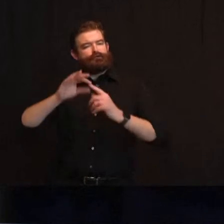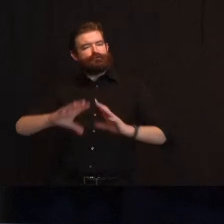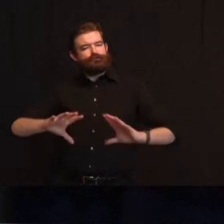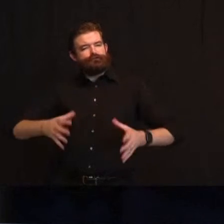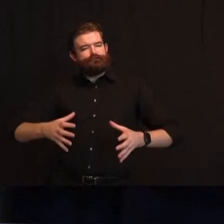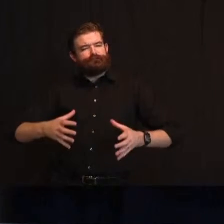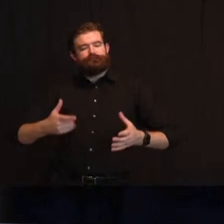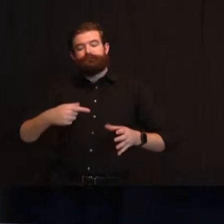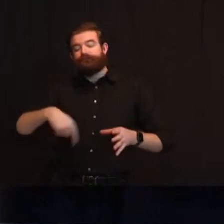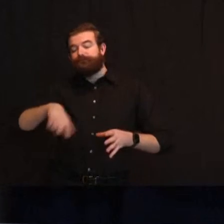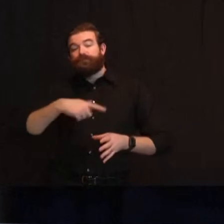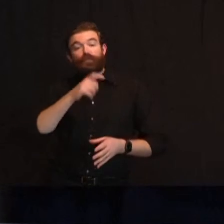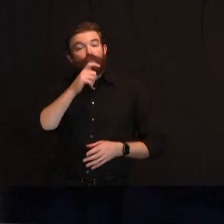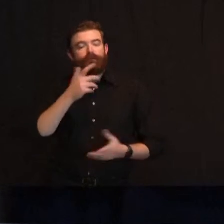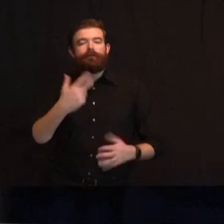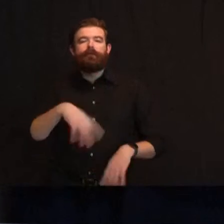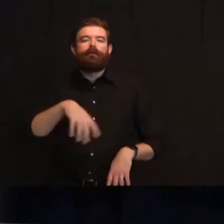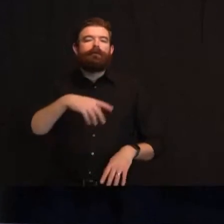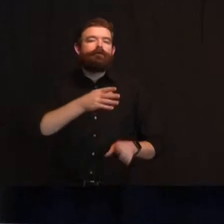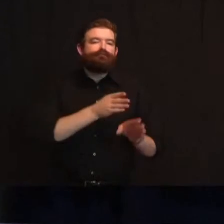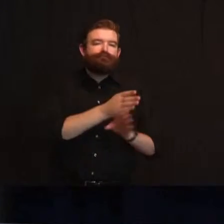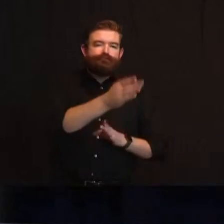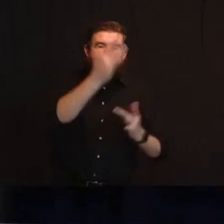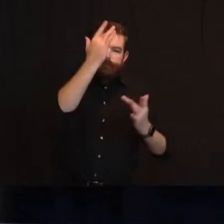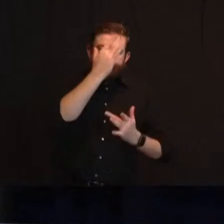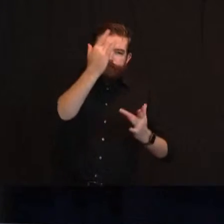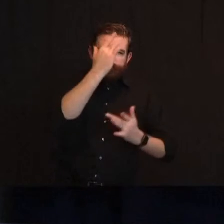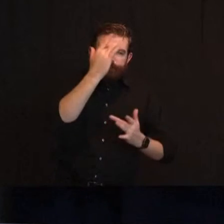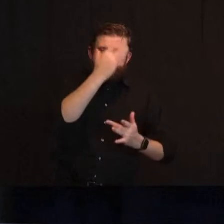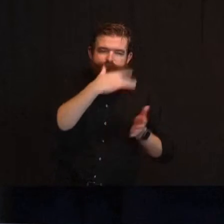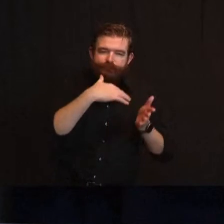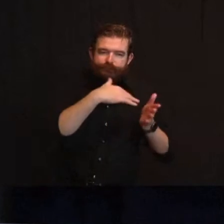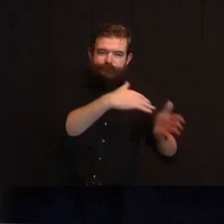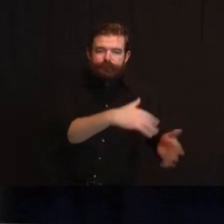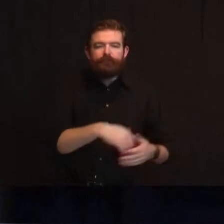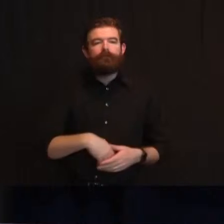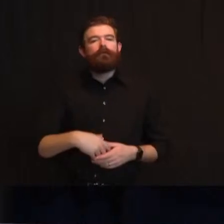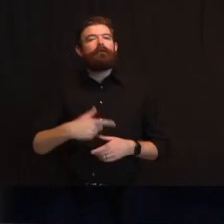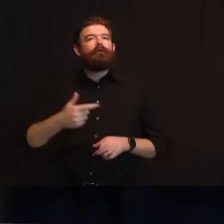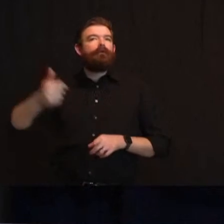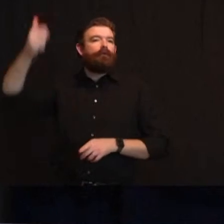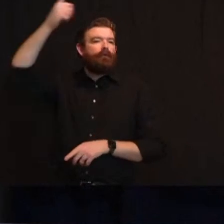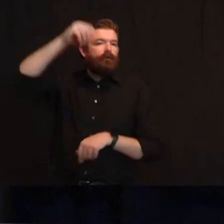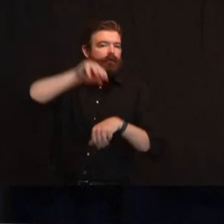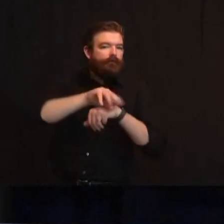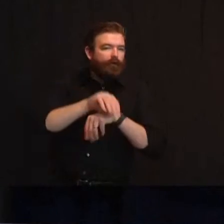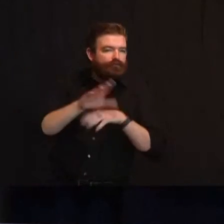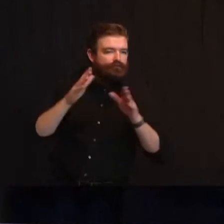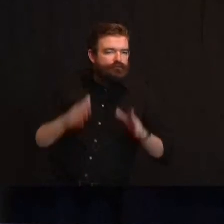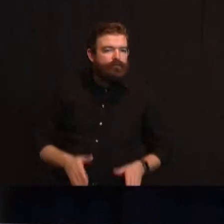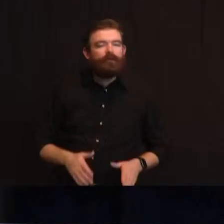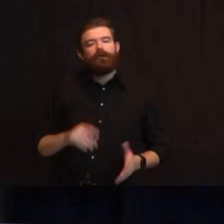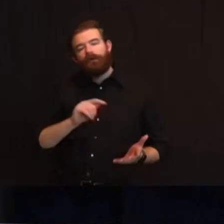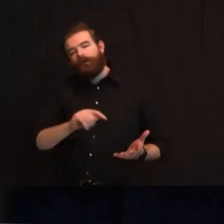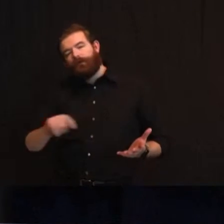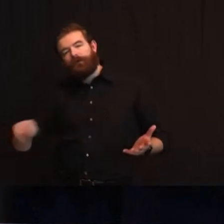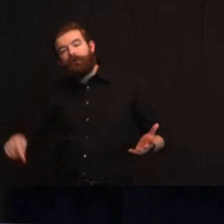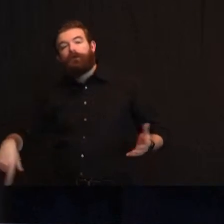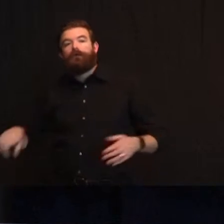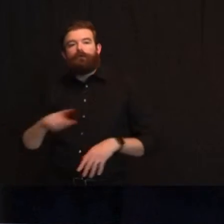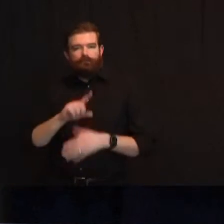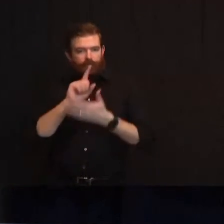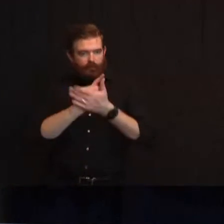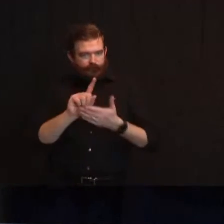health, and they have been meeting twice a week since March. And part of their role is not only to